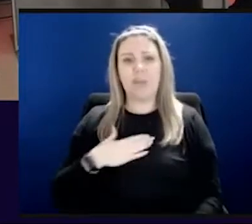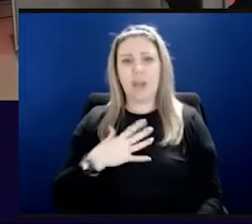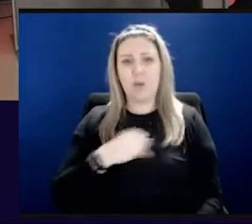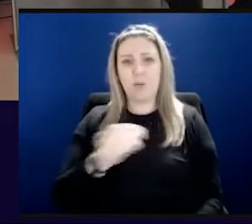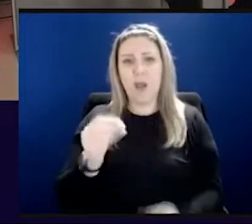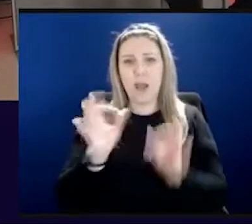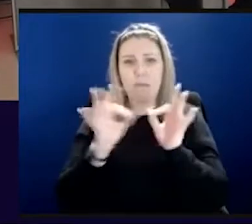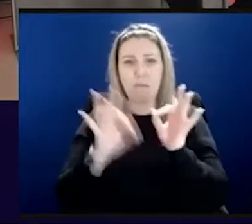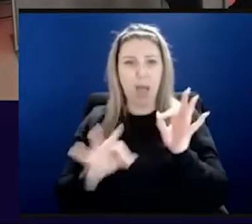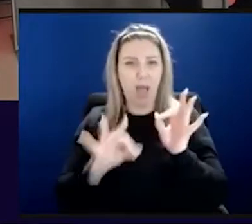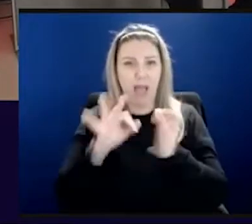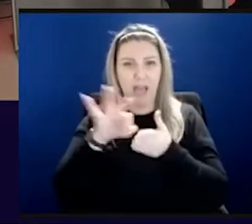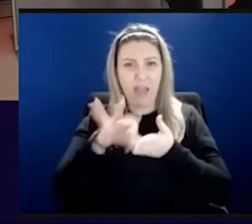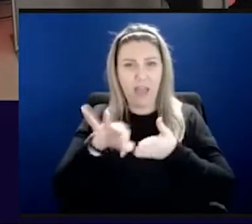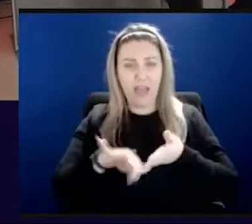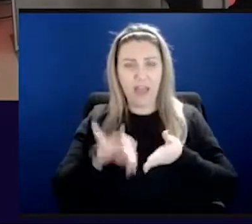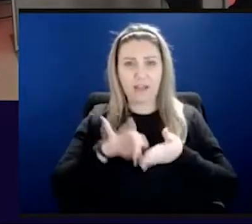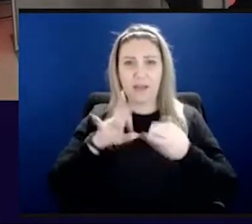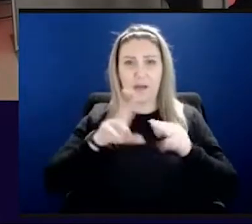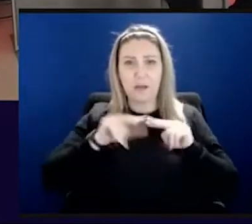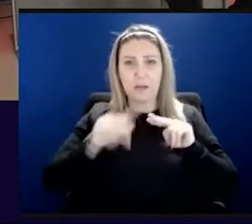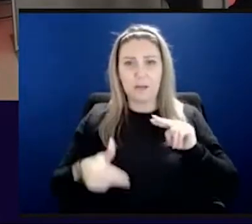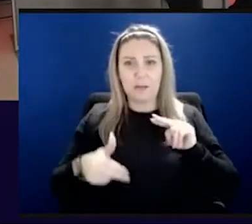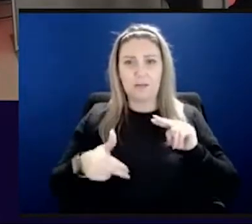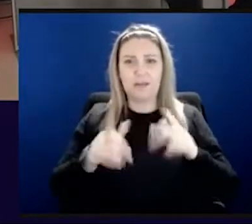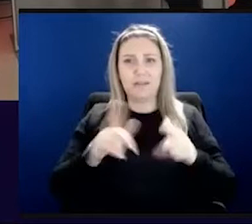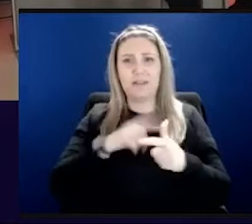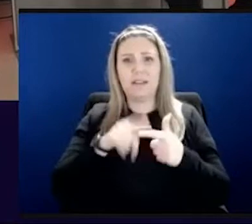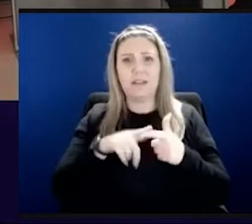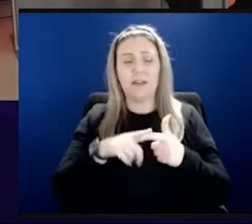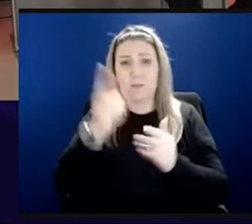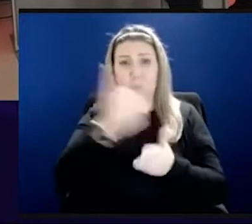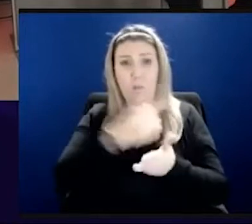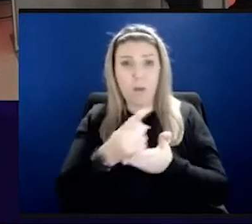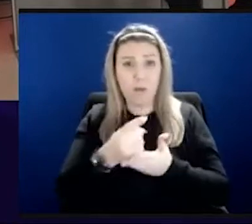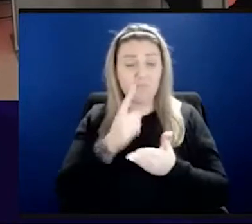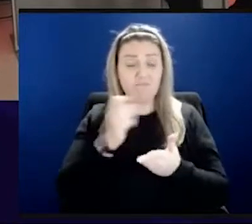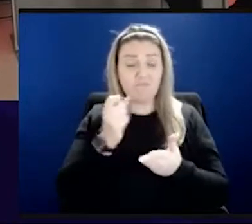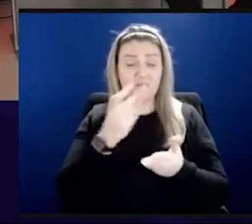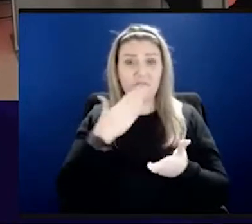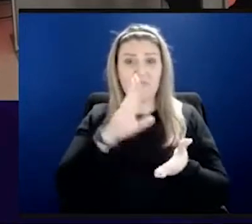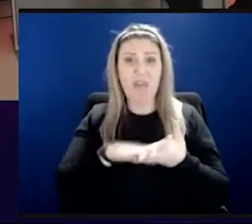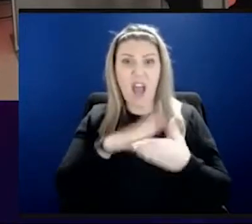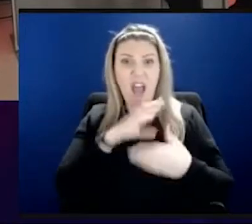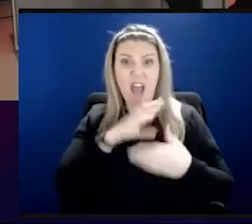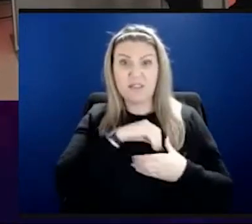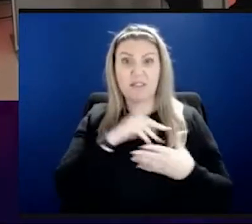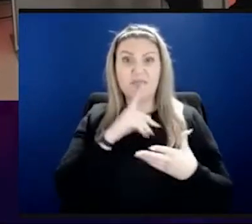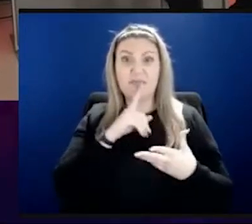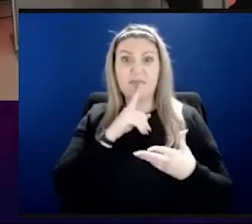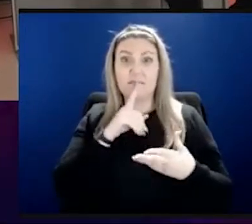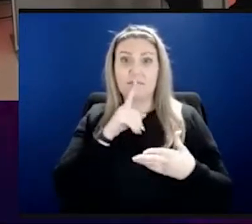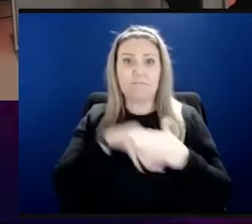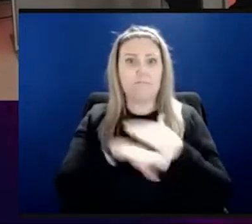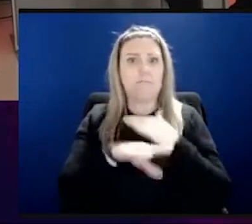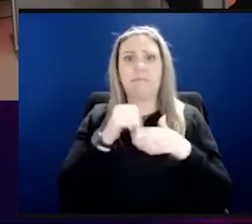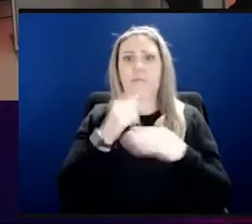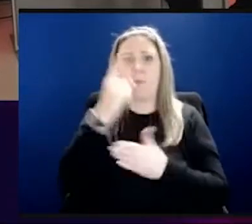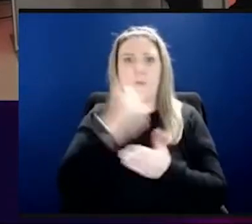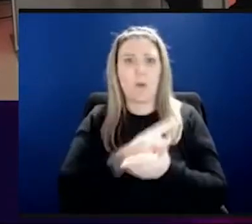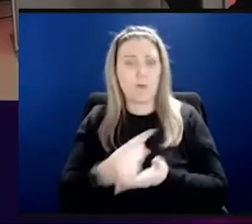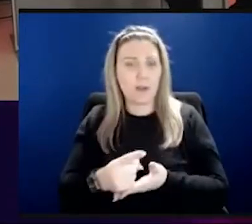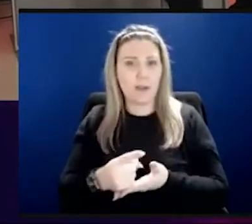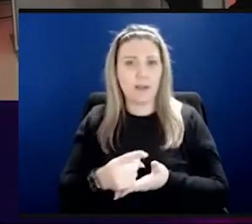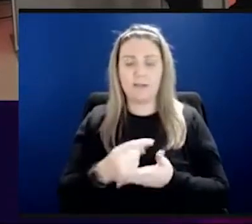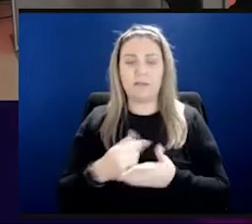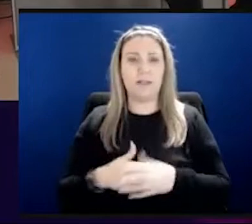counts started dropping, right? And then in a week, so it was so bad in there, and they had me in and out in a week. It